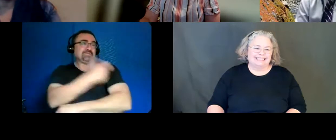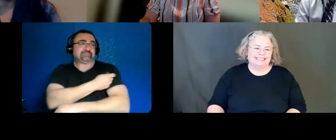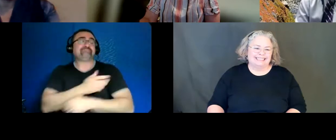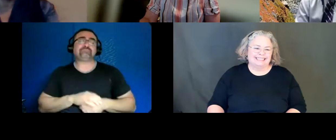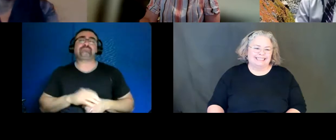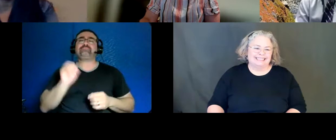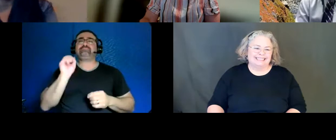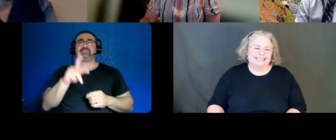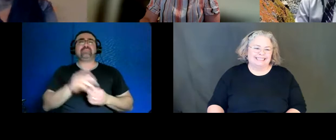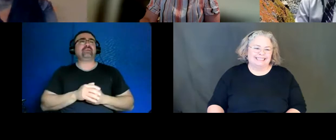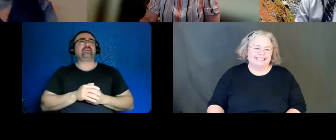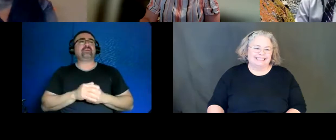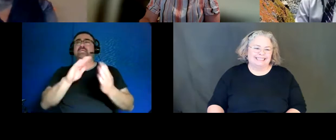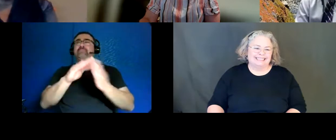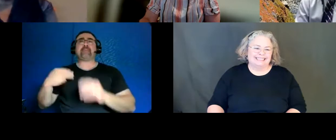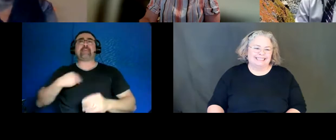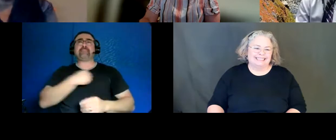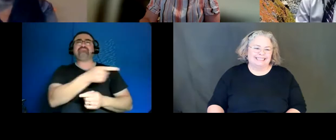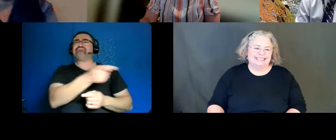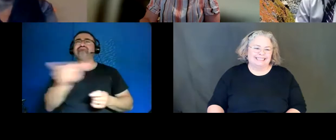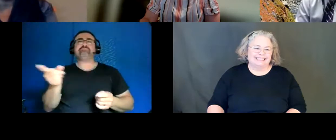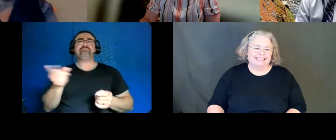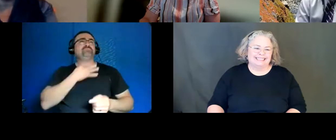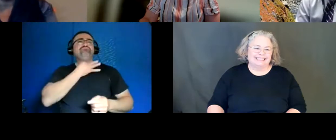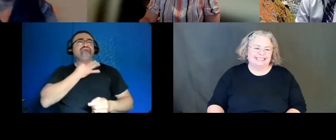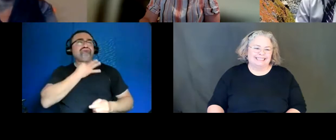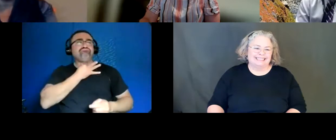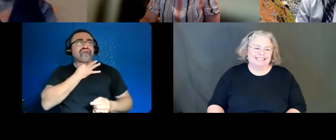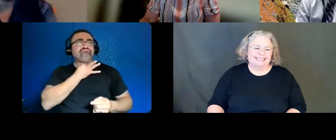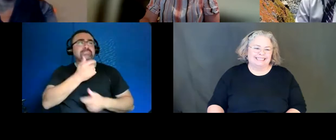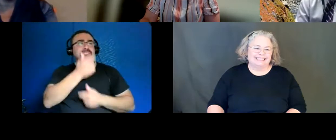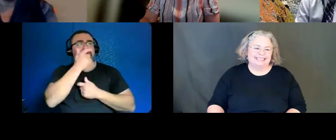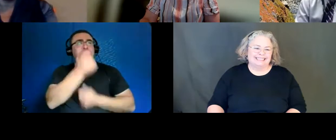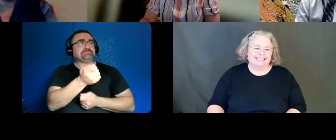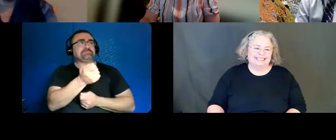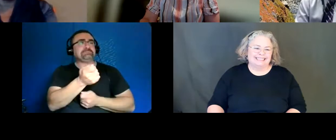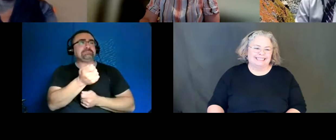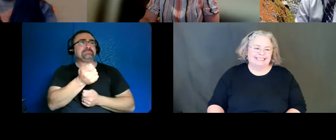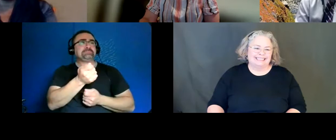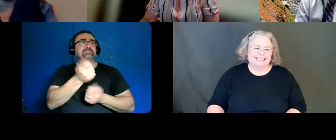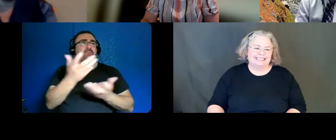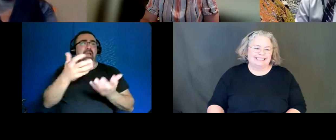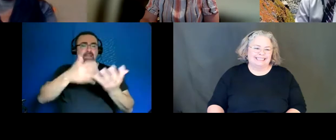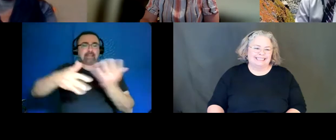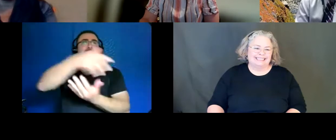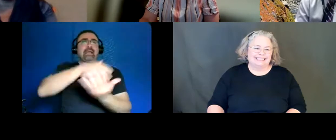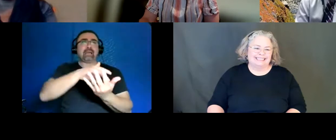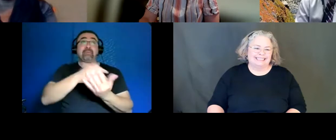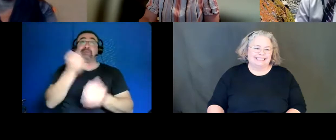So we have some community members that are really interested in staying social but doing it